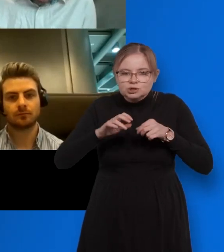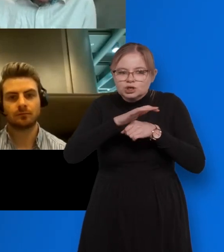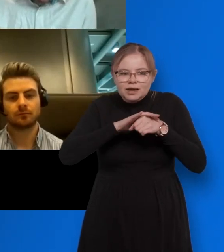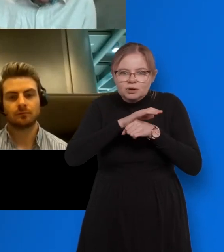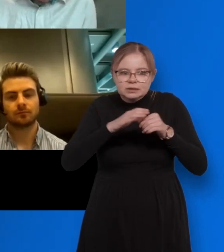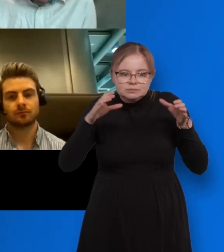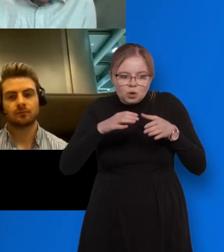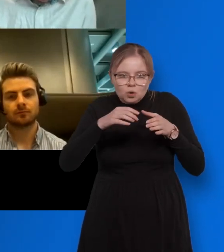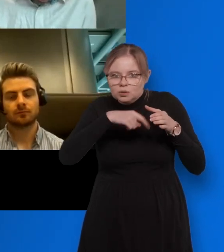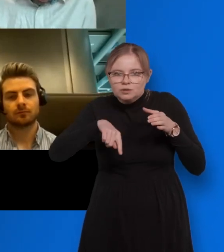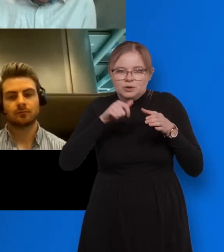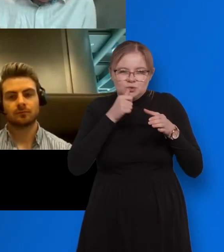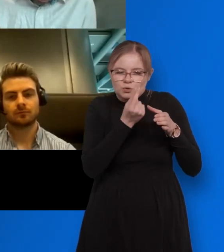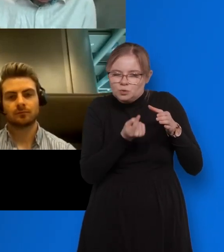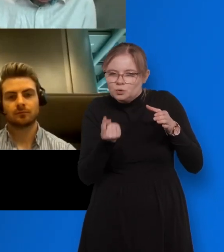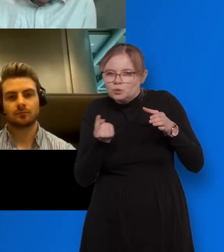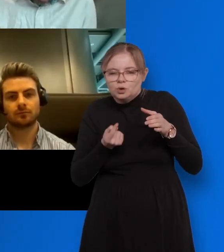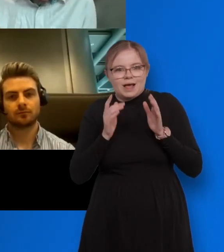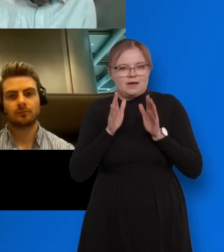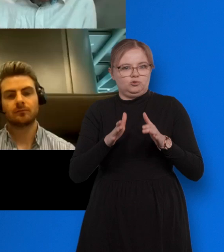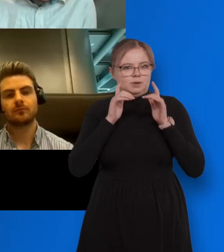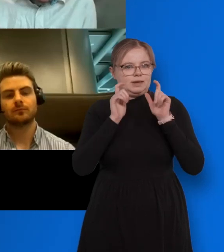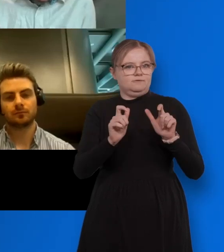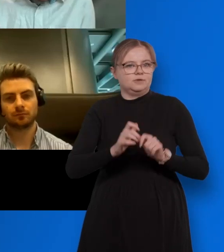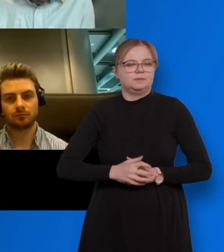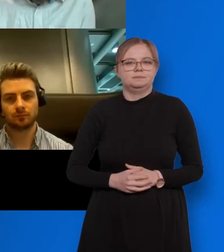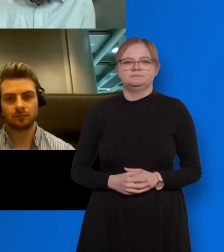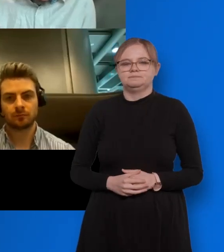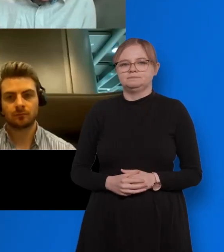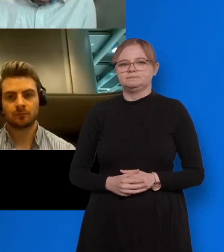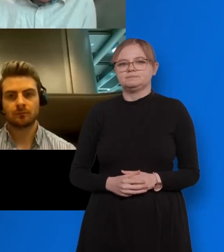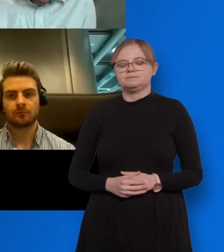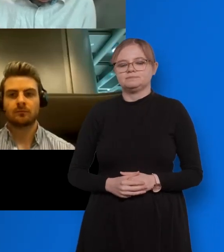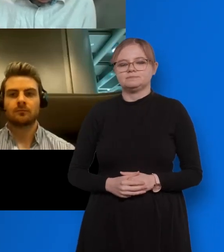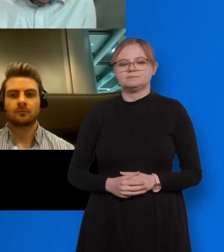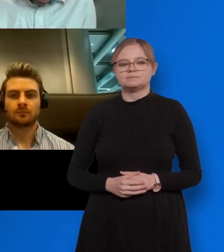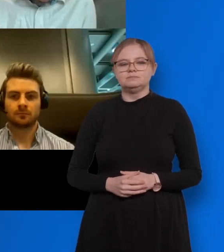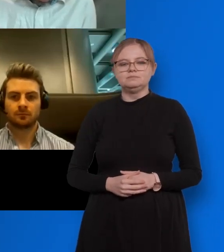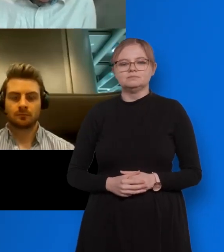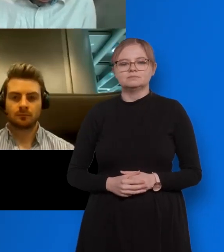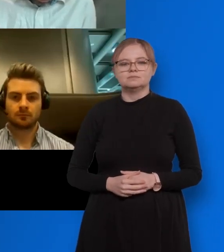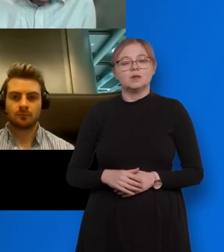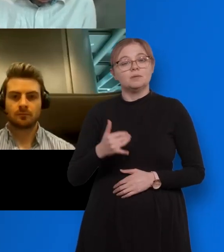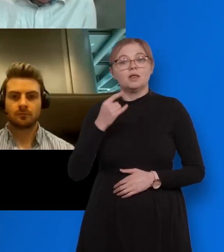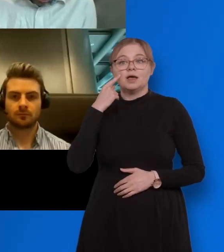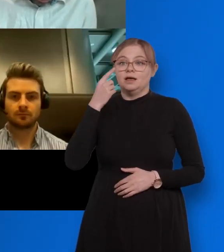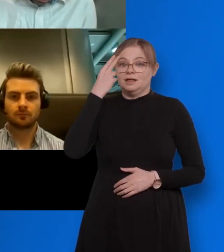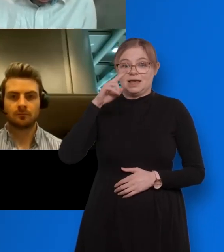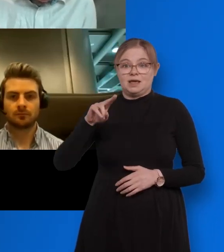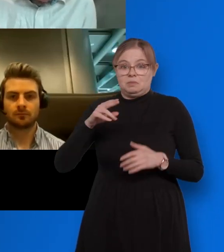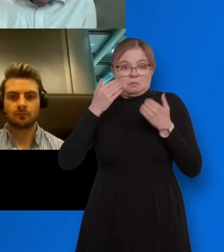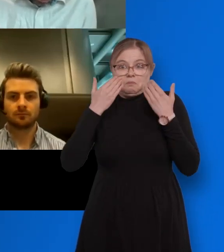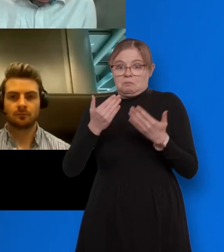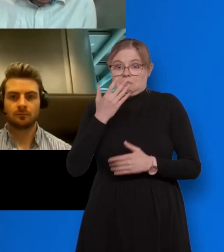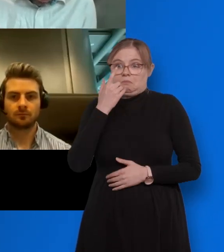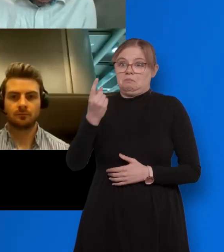is identifiable. So you have to be a little bit careful by maybe believing that stripping names